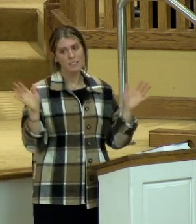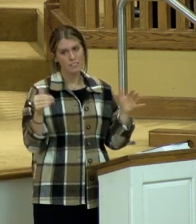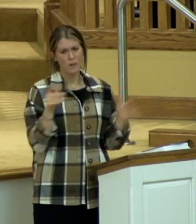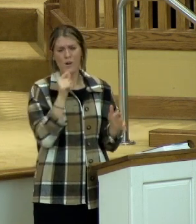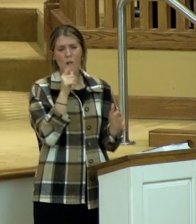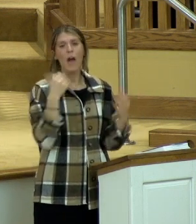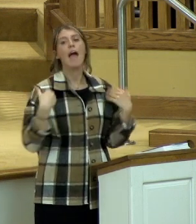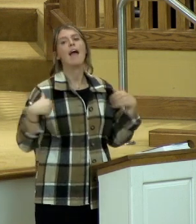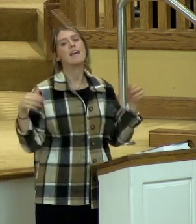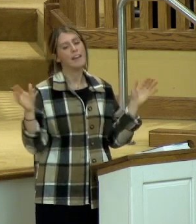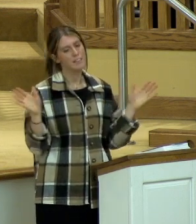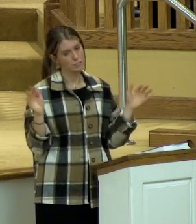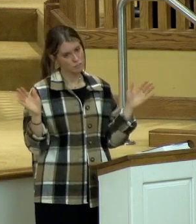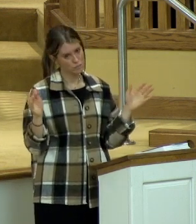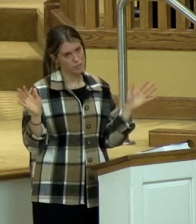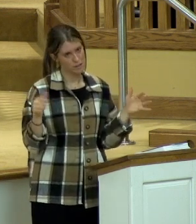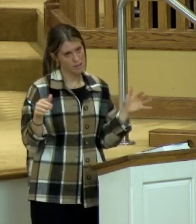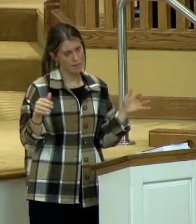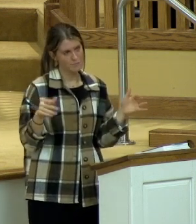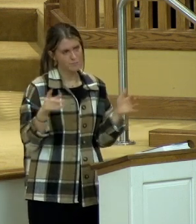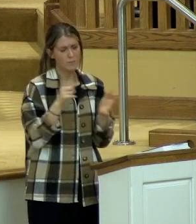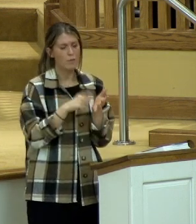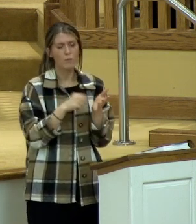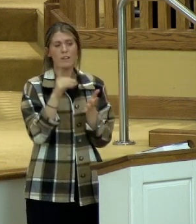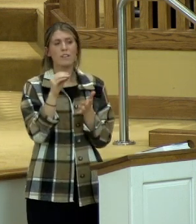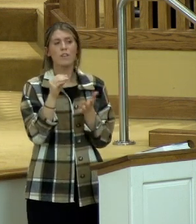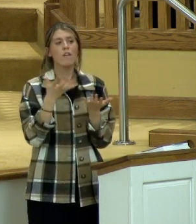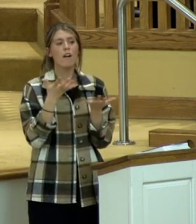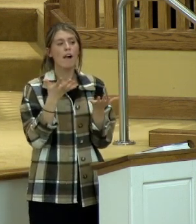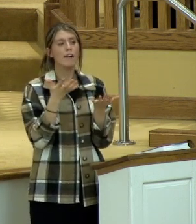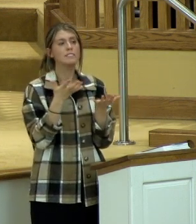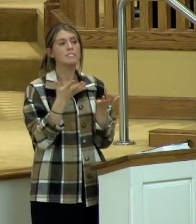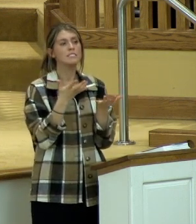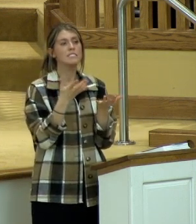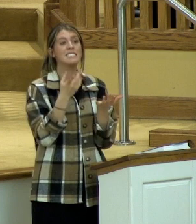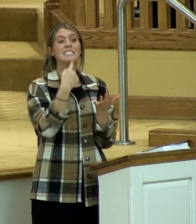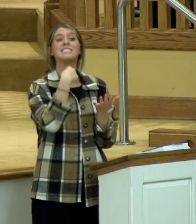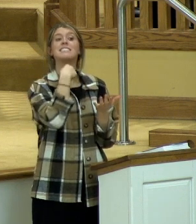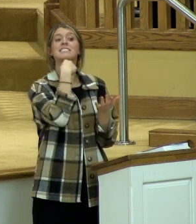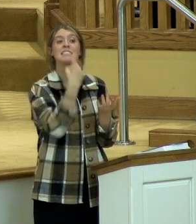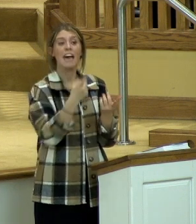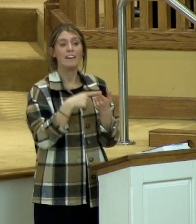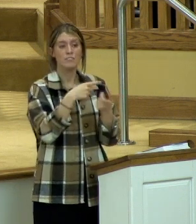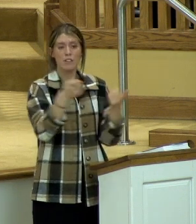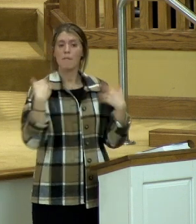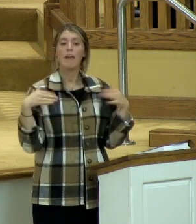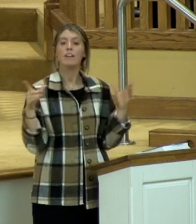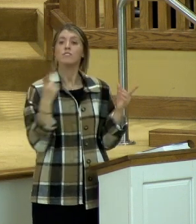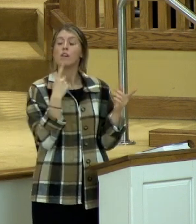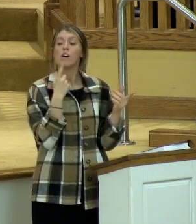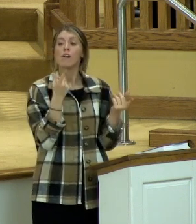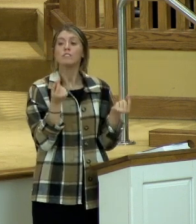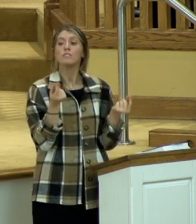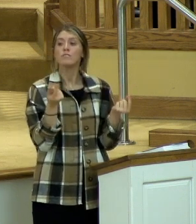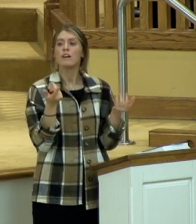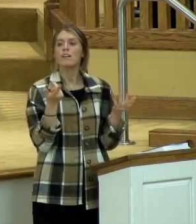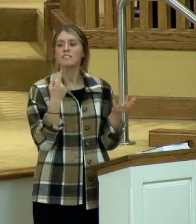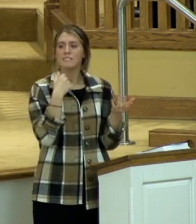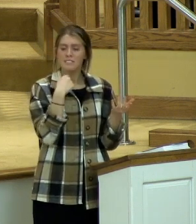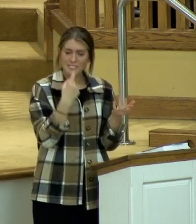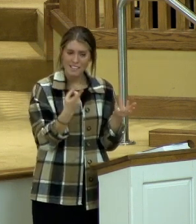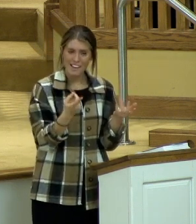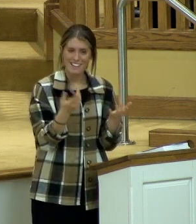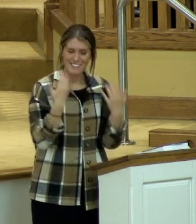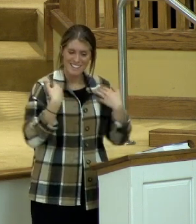who? Angel. What did the angel do? Okay, what did the angel do? All right, so who said